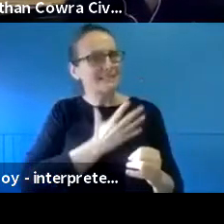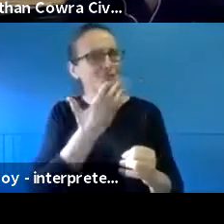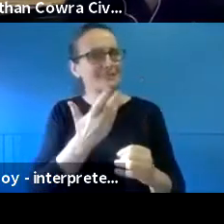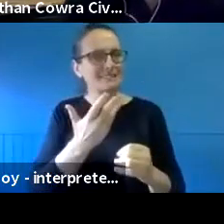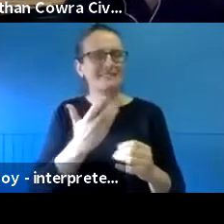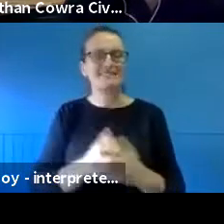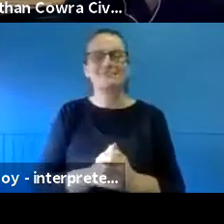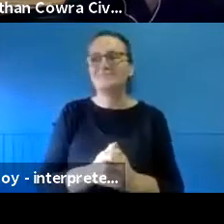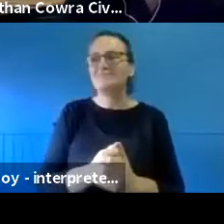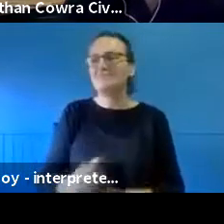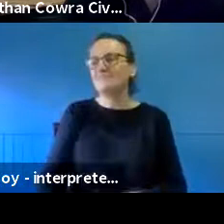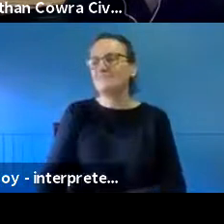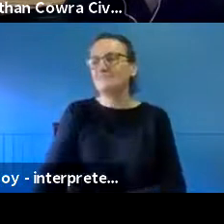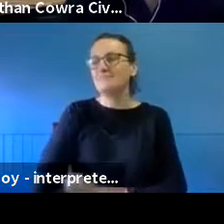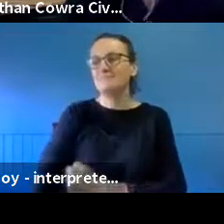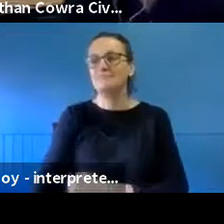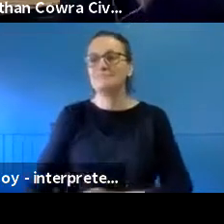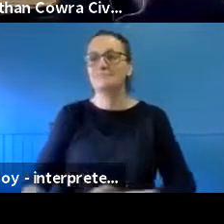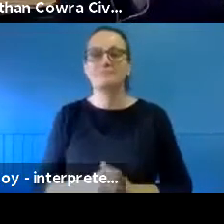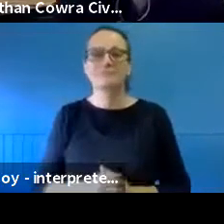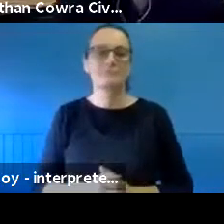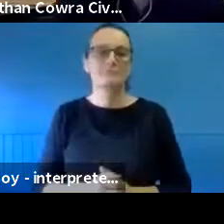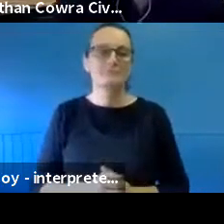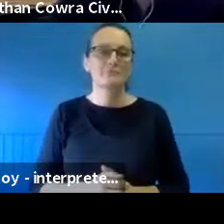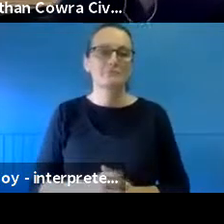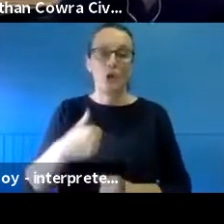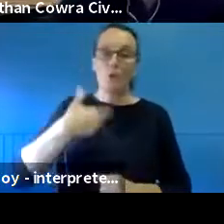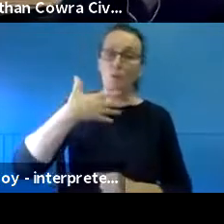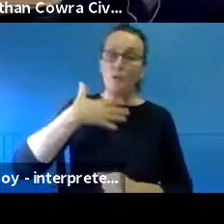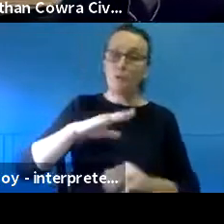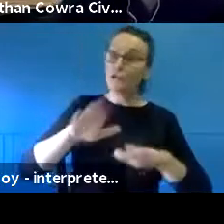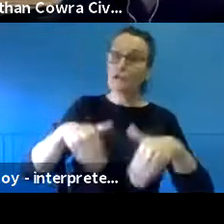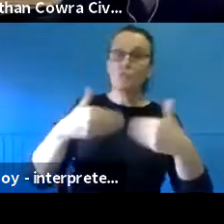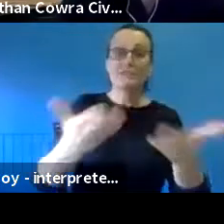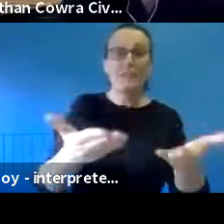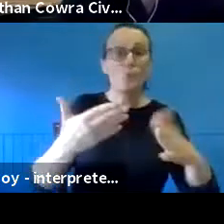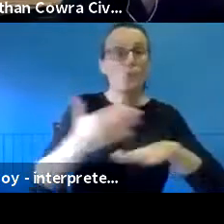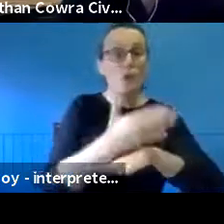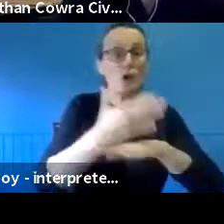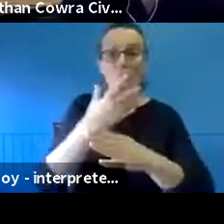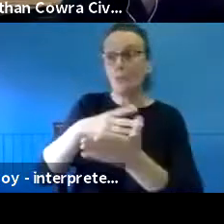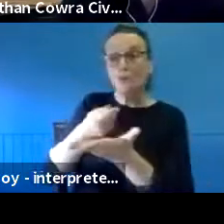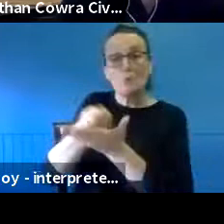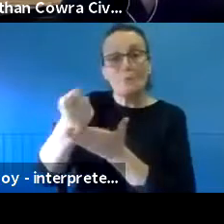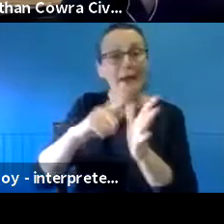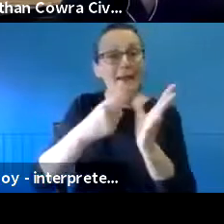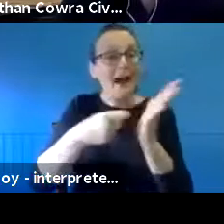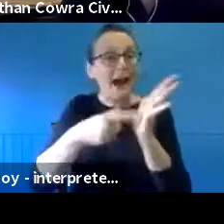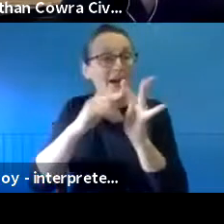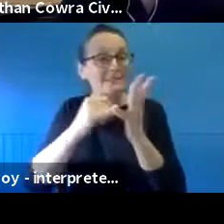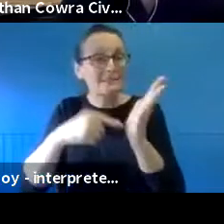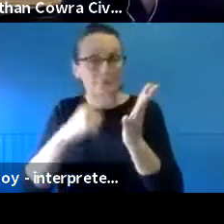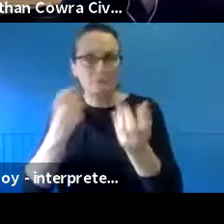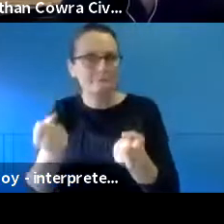itself. We wanted to be able to present work and pay artists in a period of time when it was difficult for artists to get